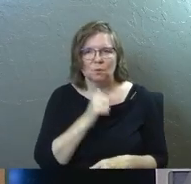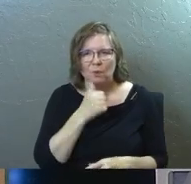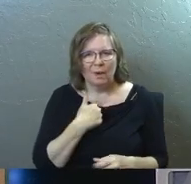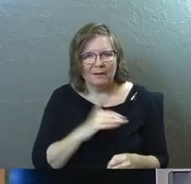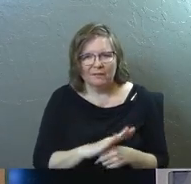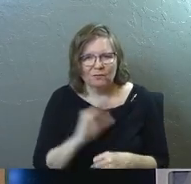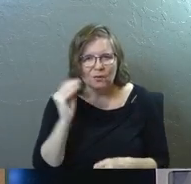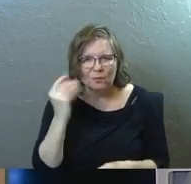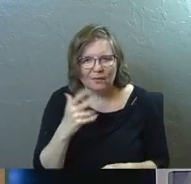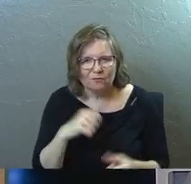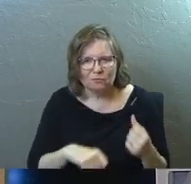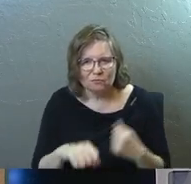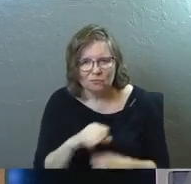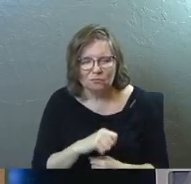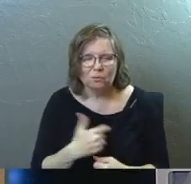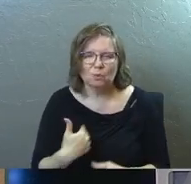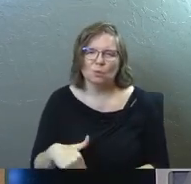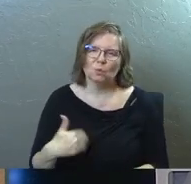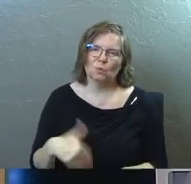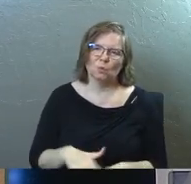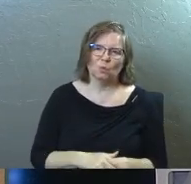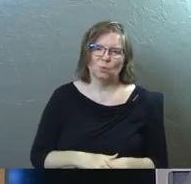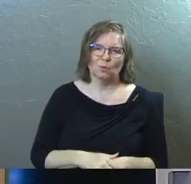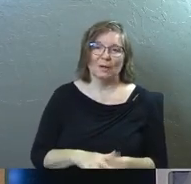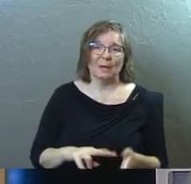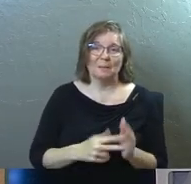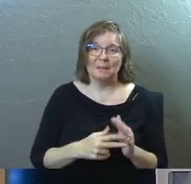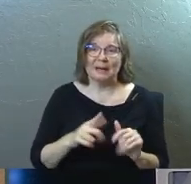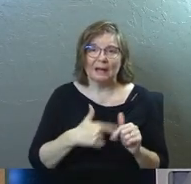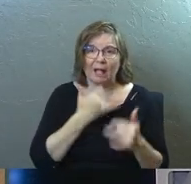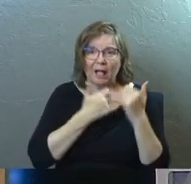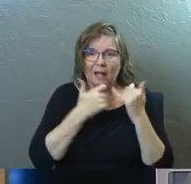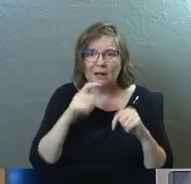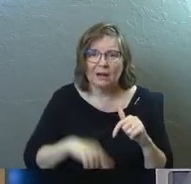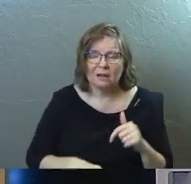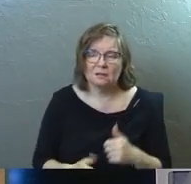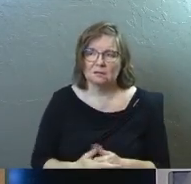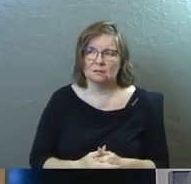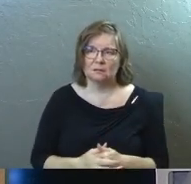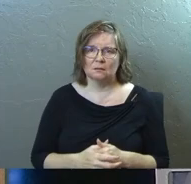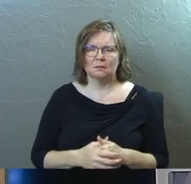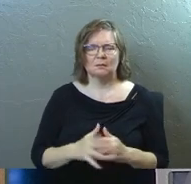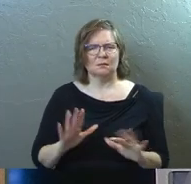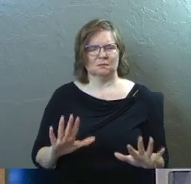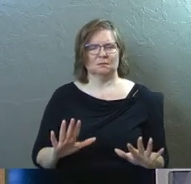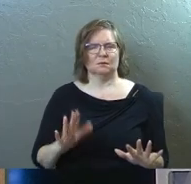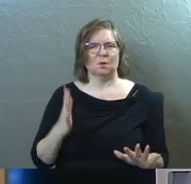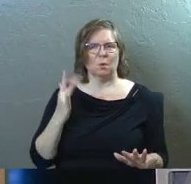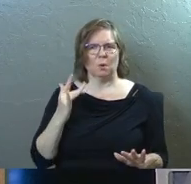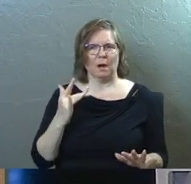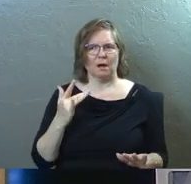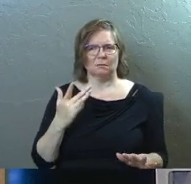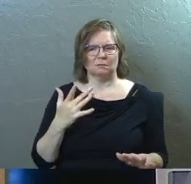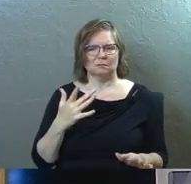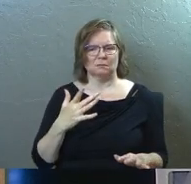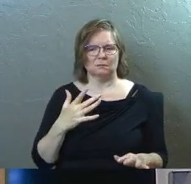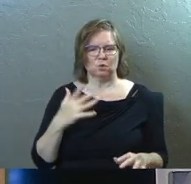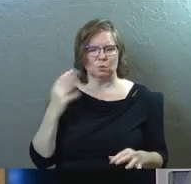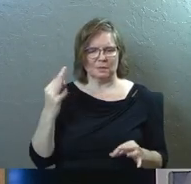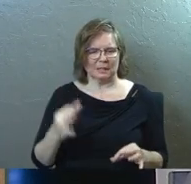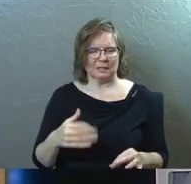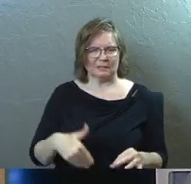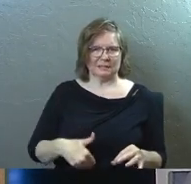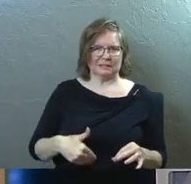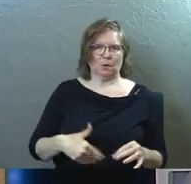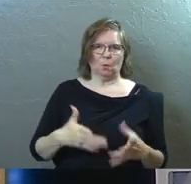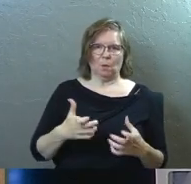grace for one another. And like I said, there's no room for error. So why is it that we naturally lean into the split? Rather than fighting for